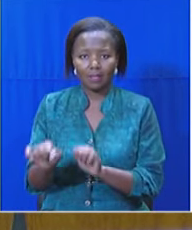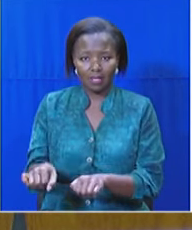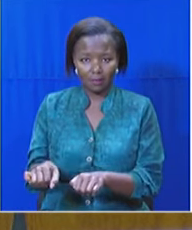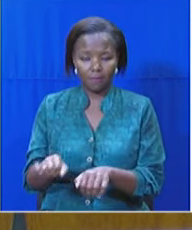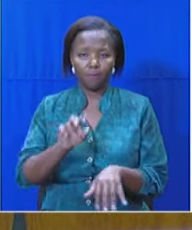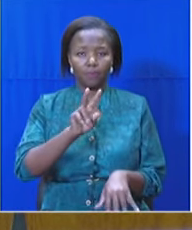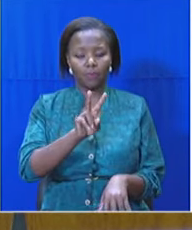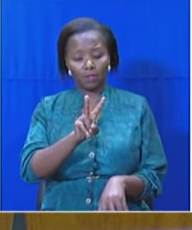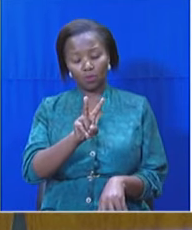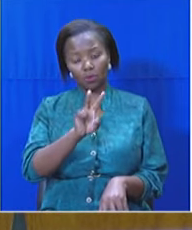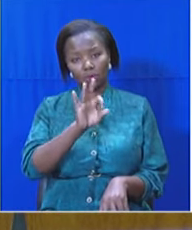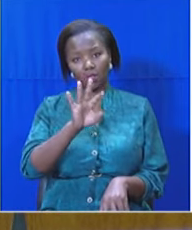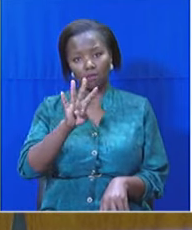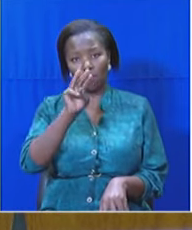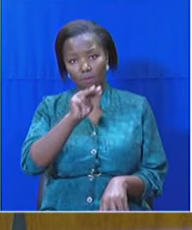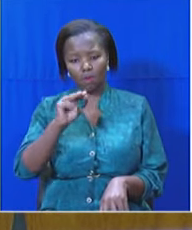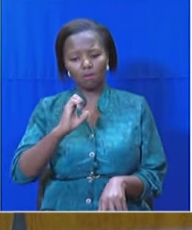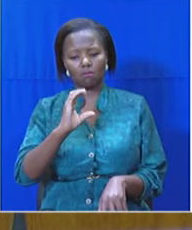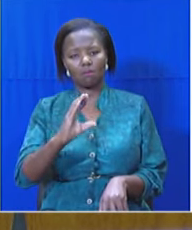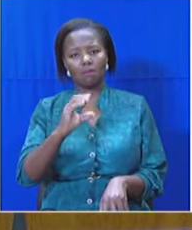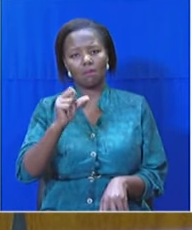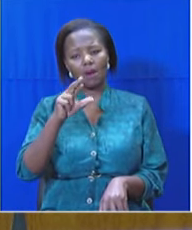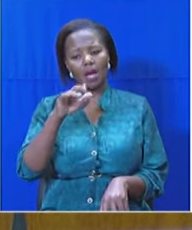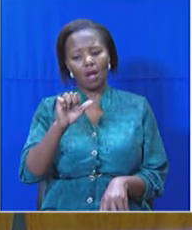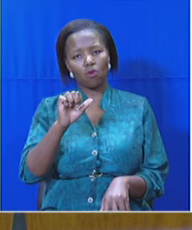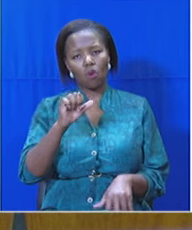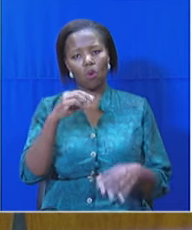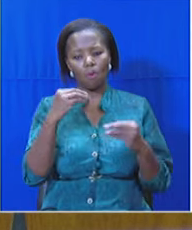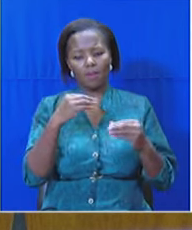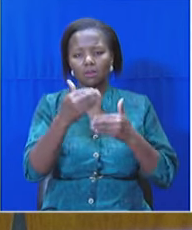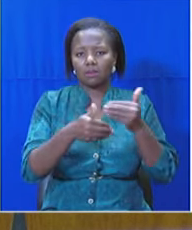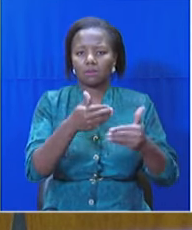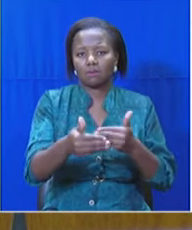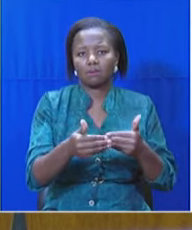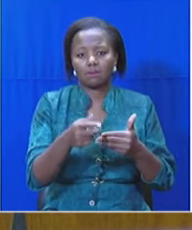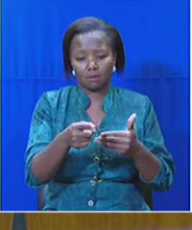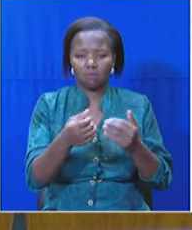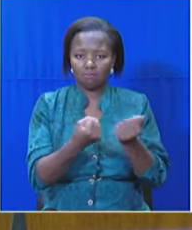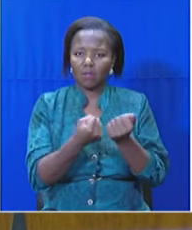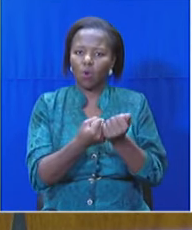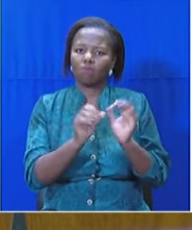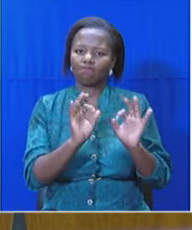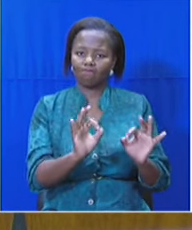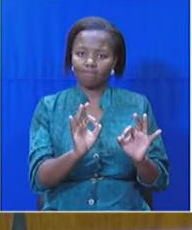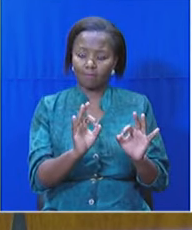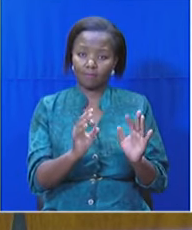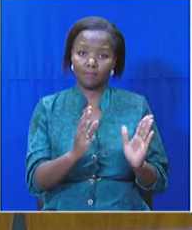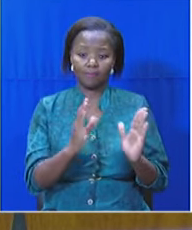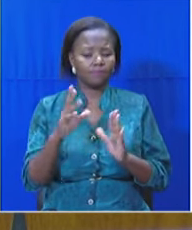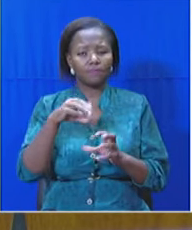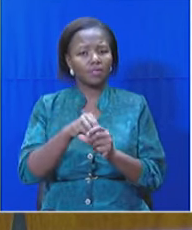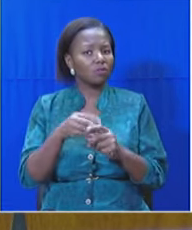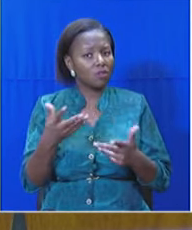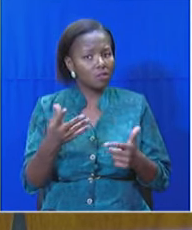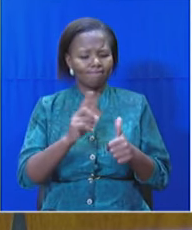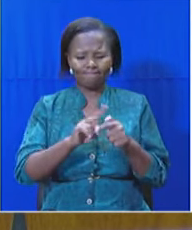in agro-processing infrastructure to drive the development of the hub of the agri-park model. This will include various